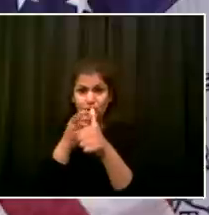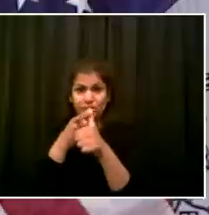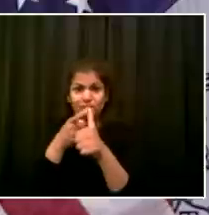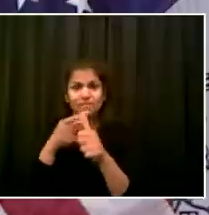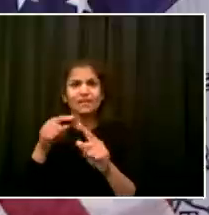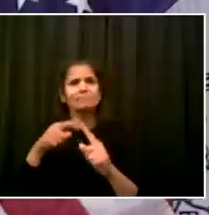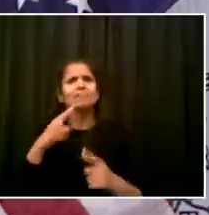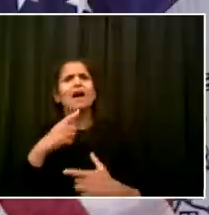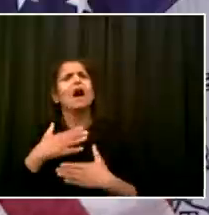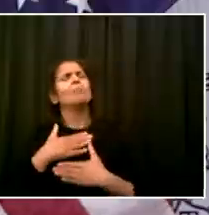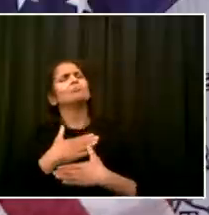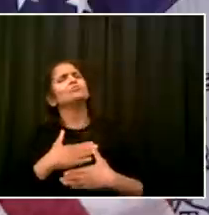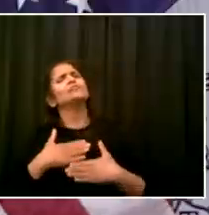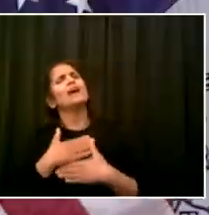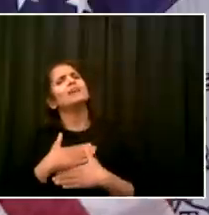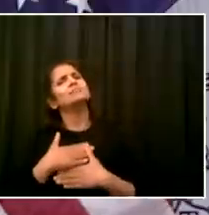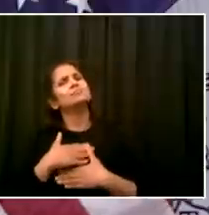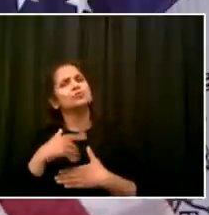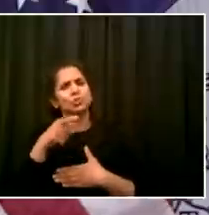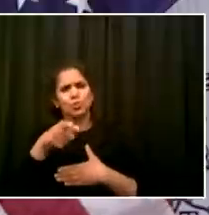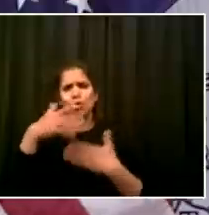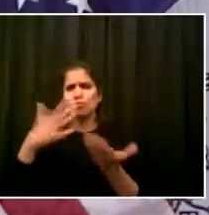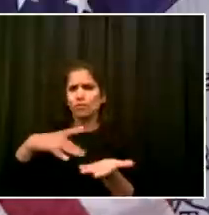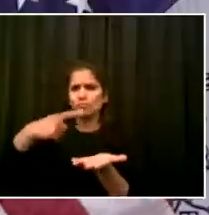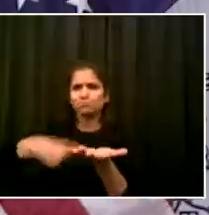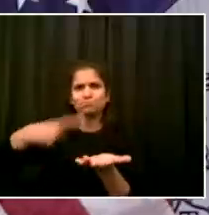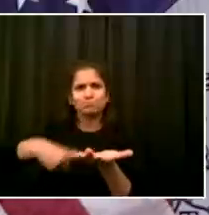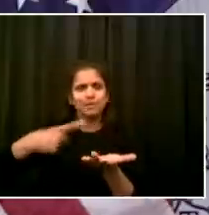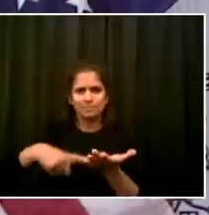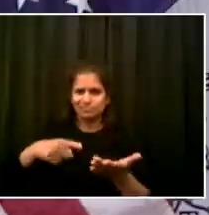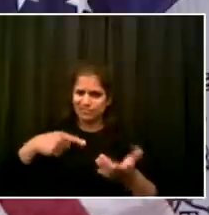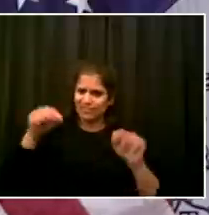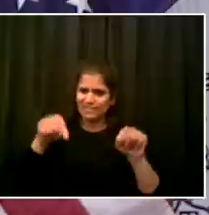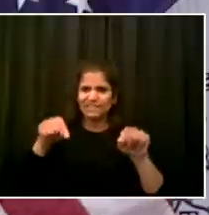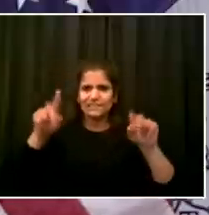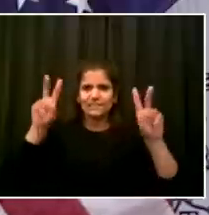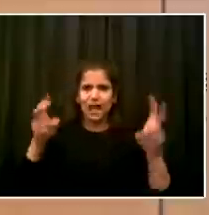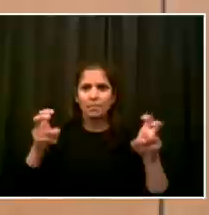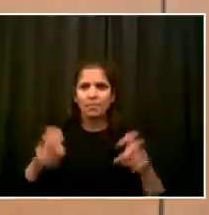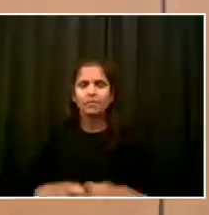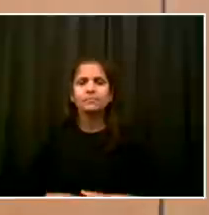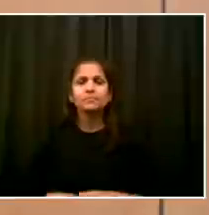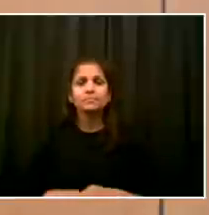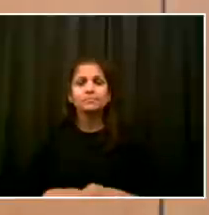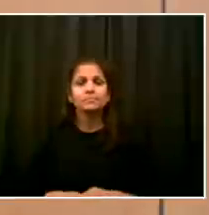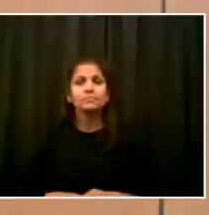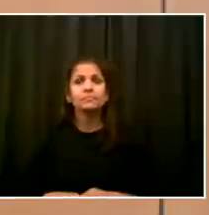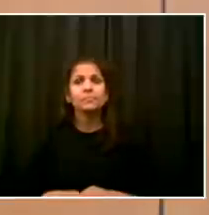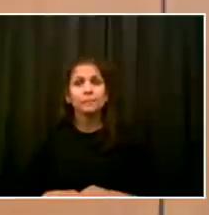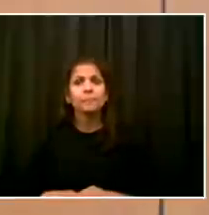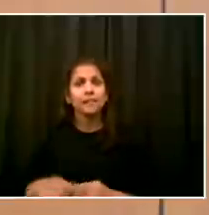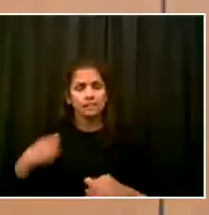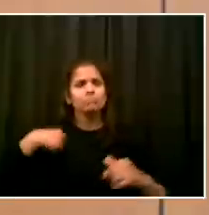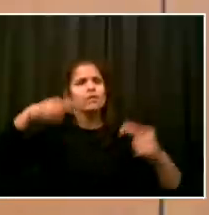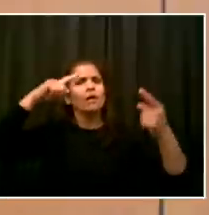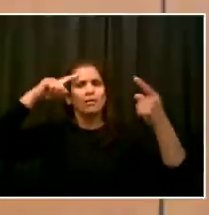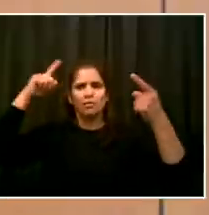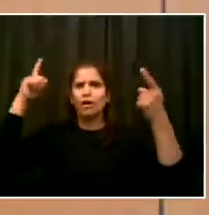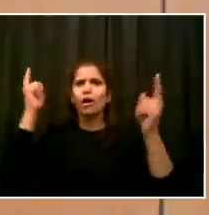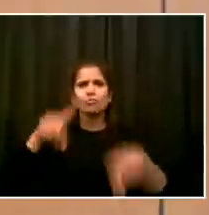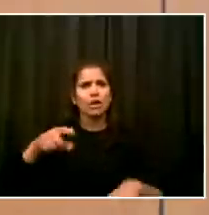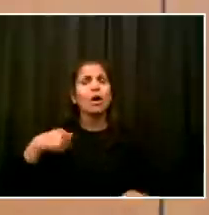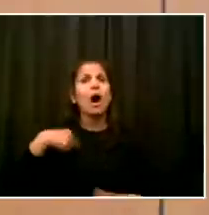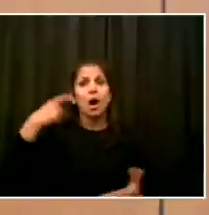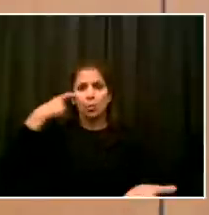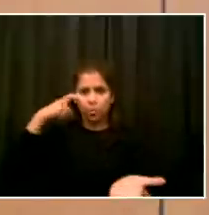out. And I couldn't agree more that the fact that Black and brown New Yorkers are dying twice the rate of white